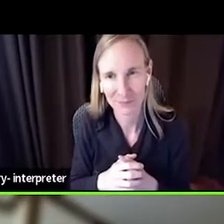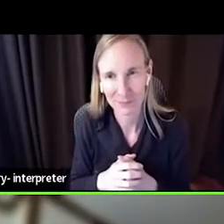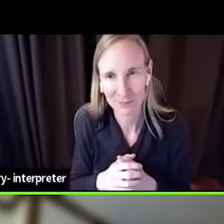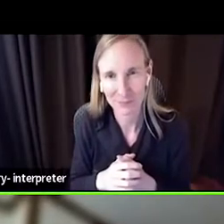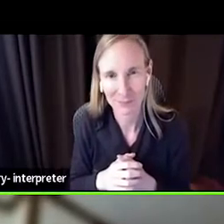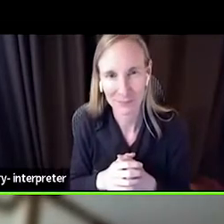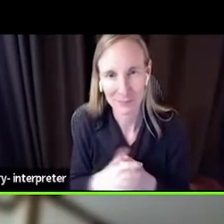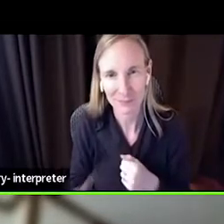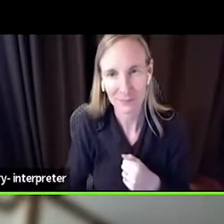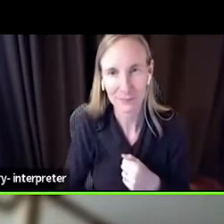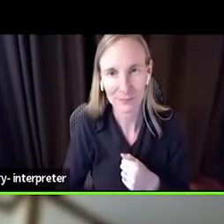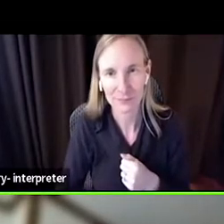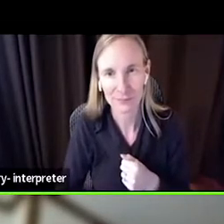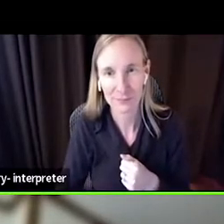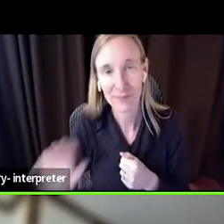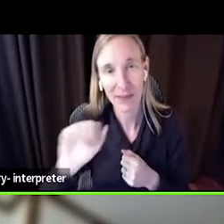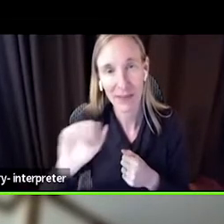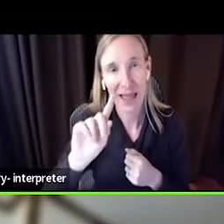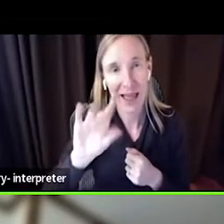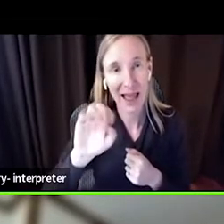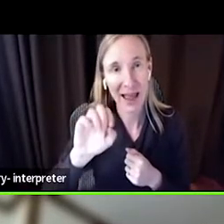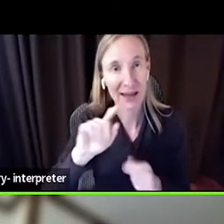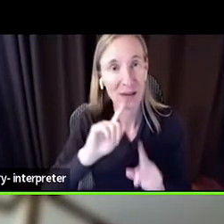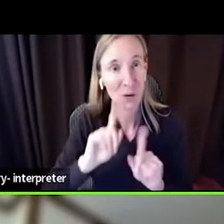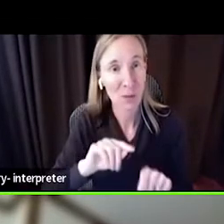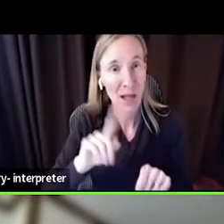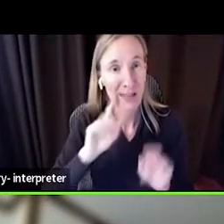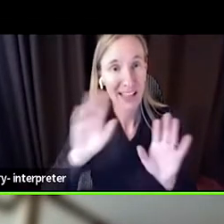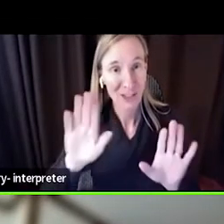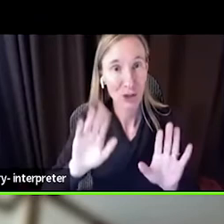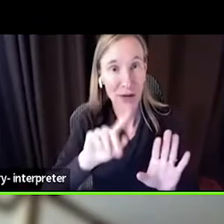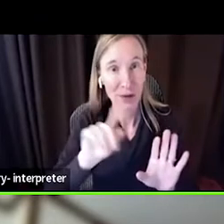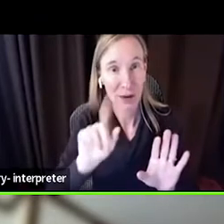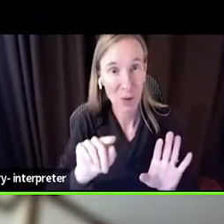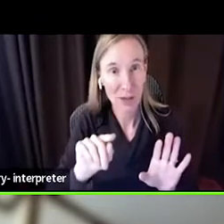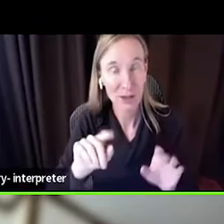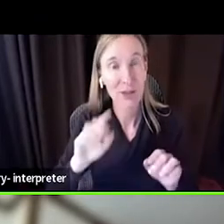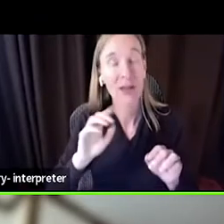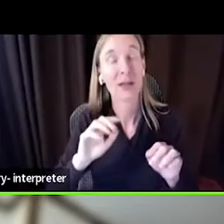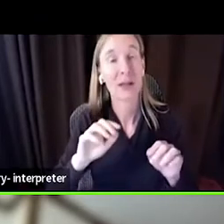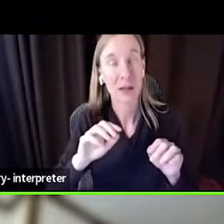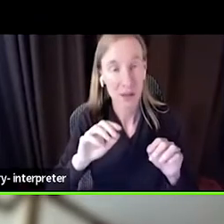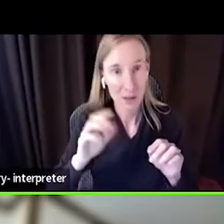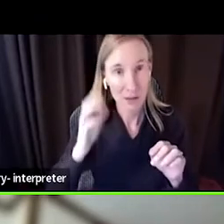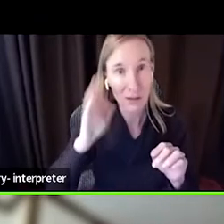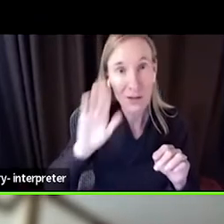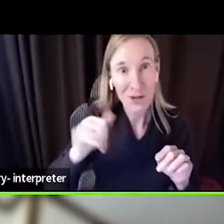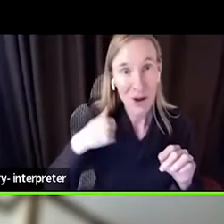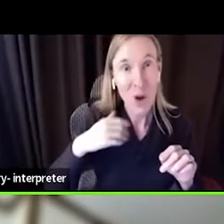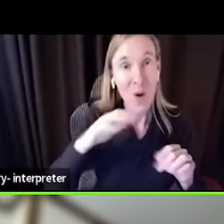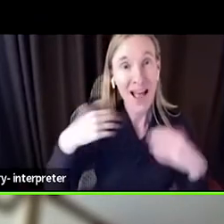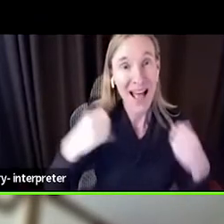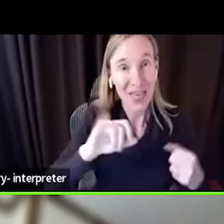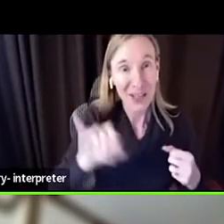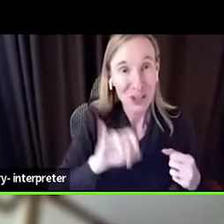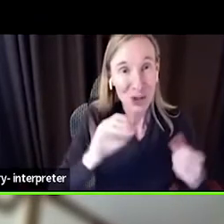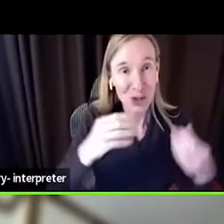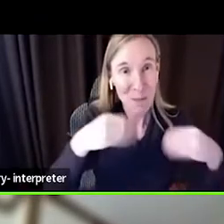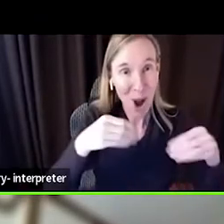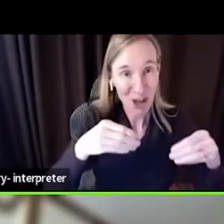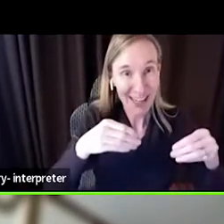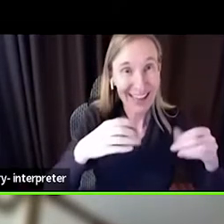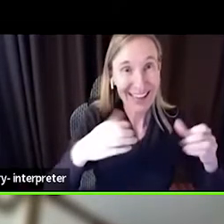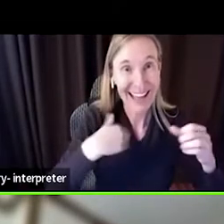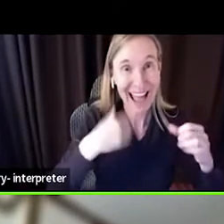That's a great question. It applies to the individual and small group markets in any state. And